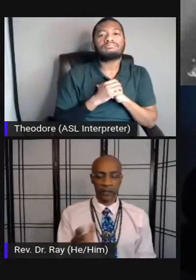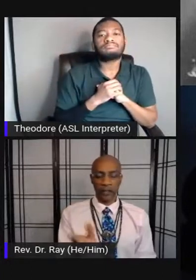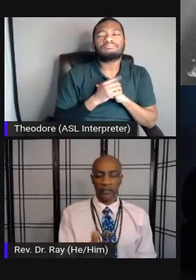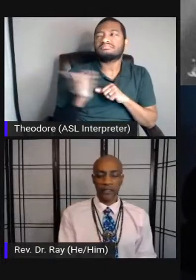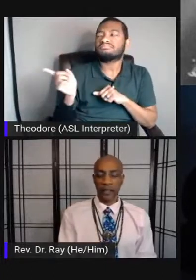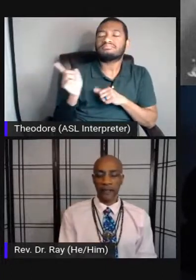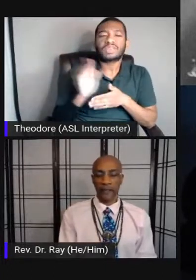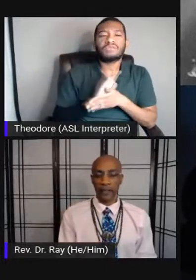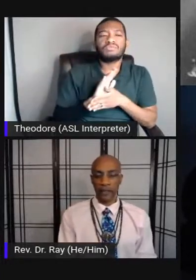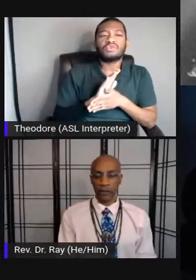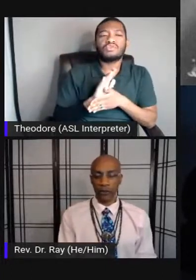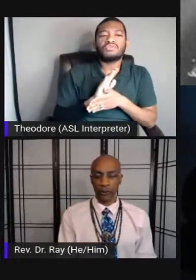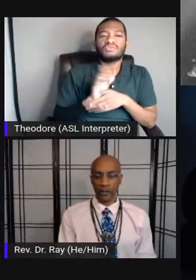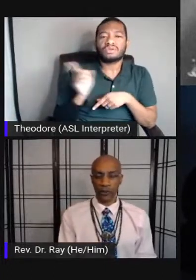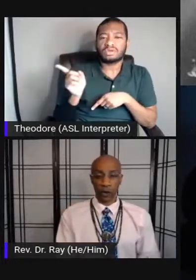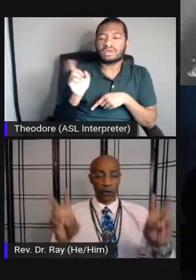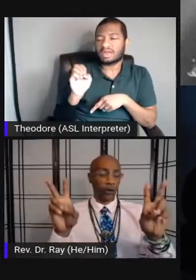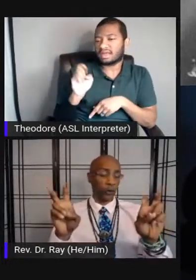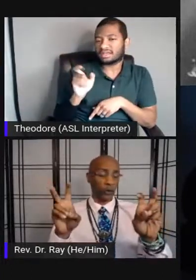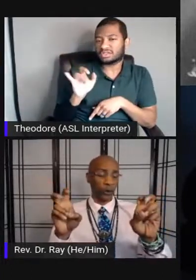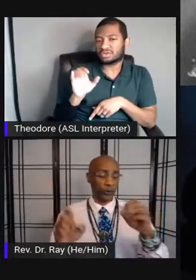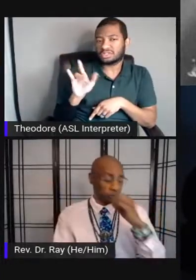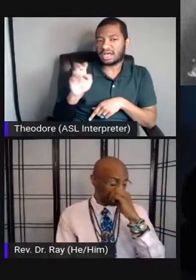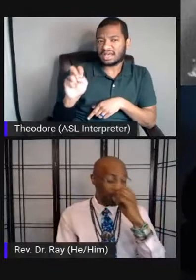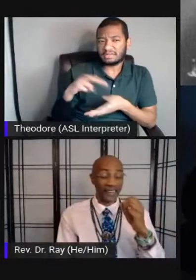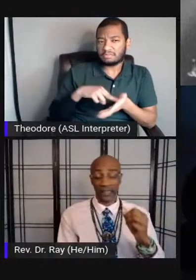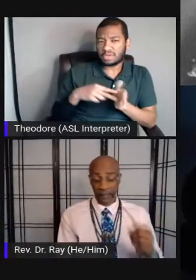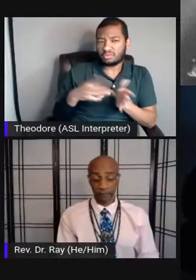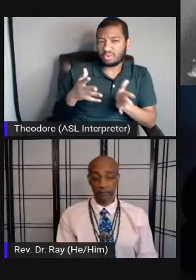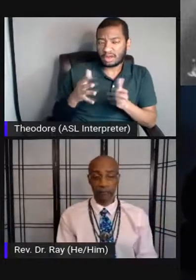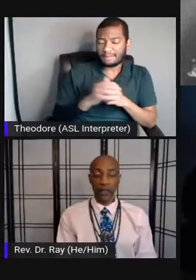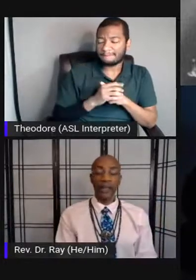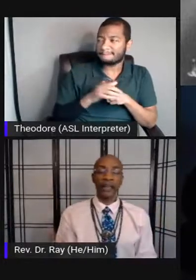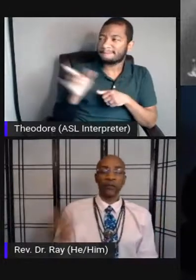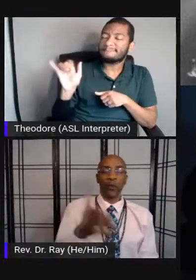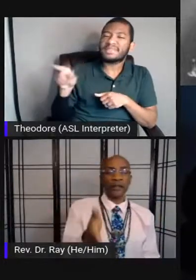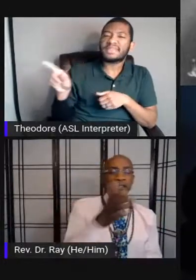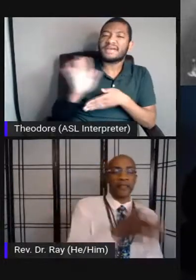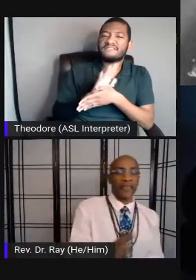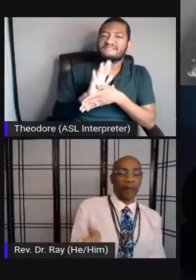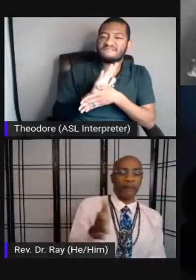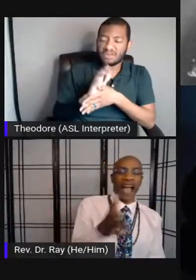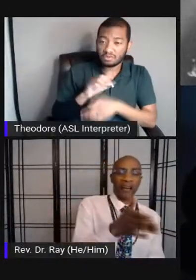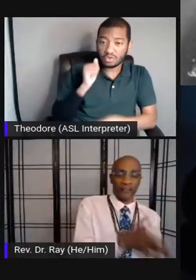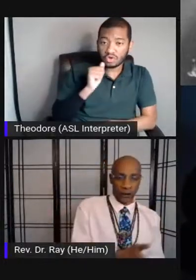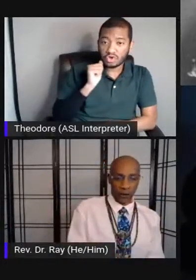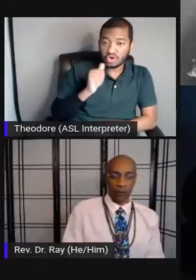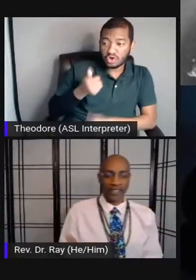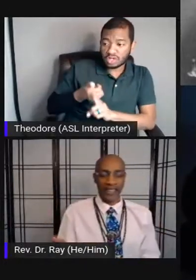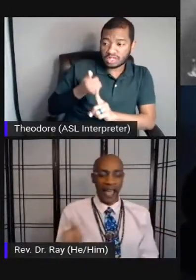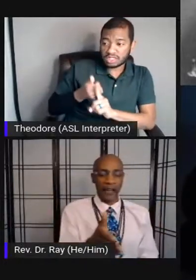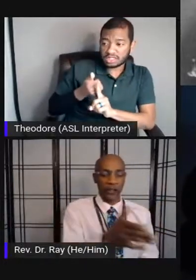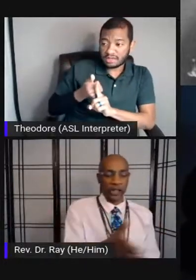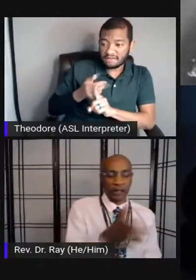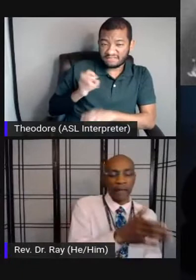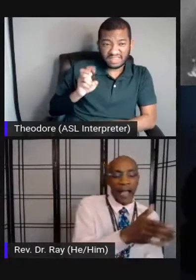It wasn't the thing that the two priests were, quote unquote, battling. It was the thing back of her. It was